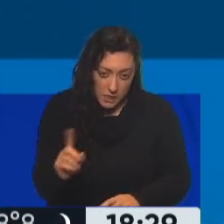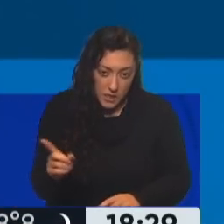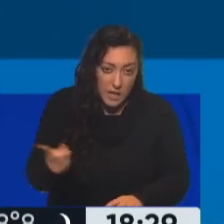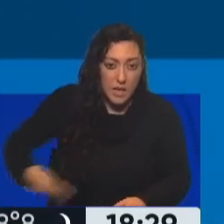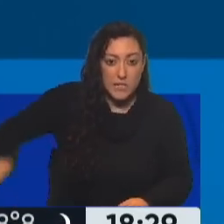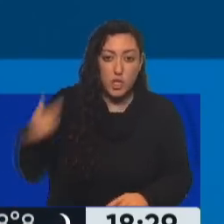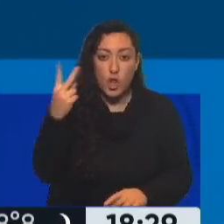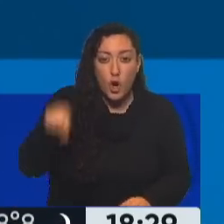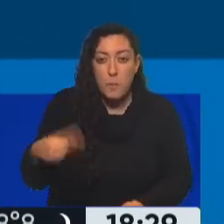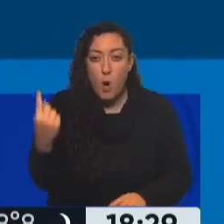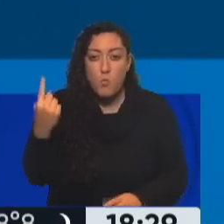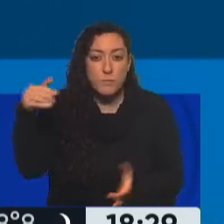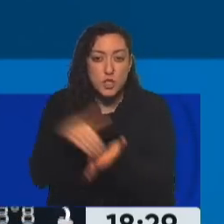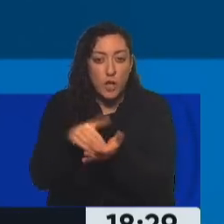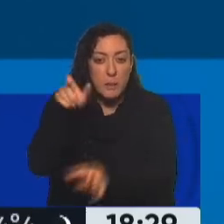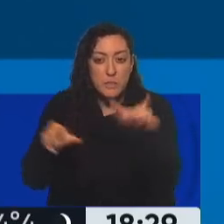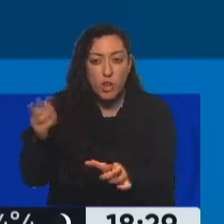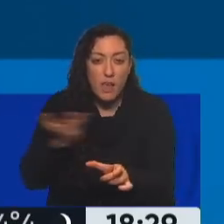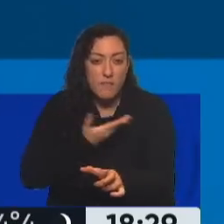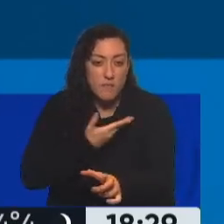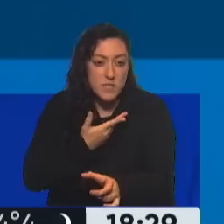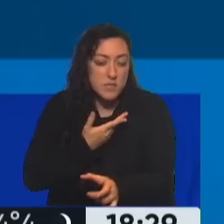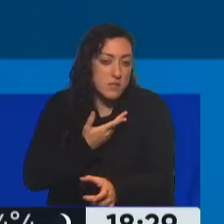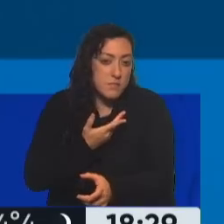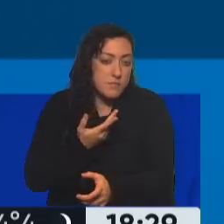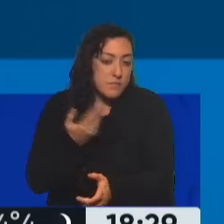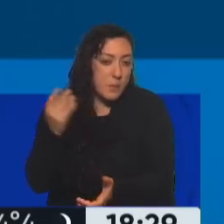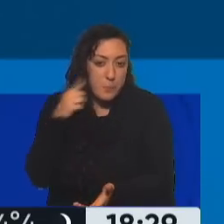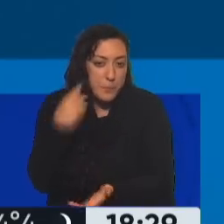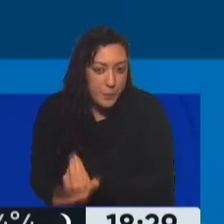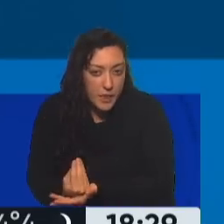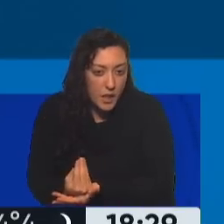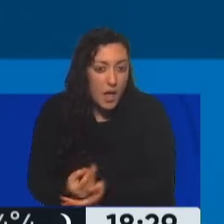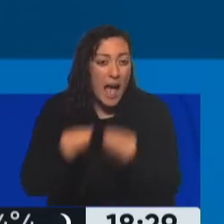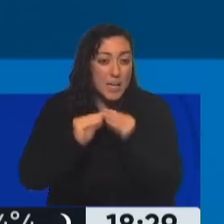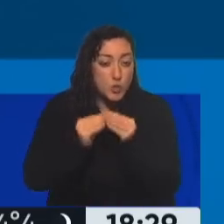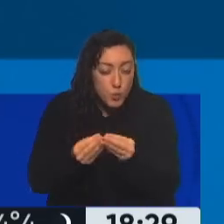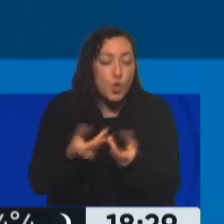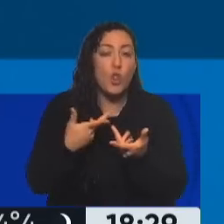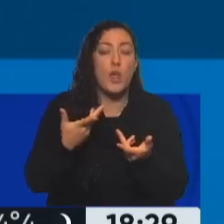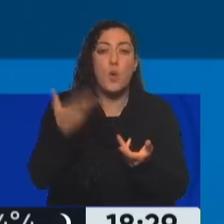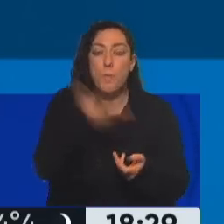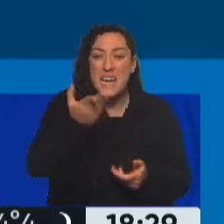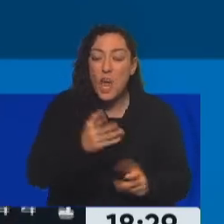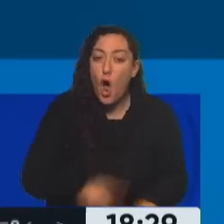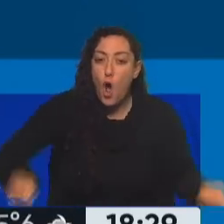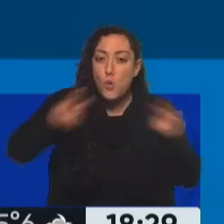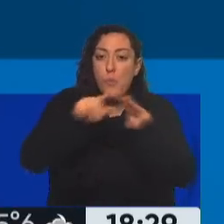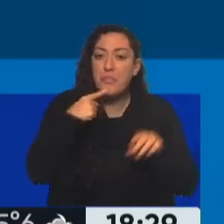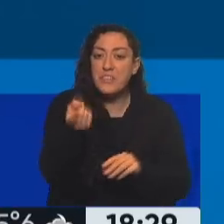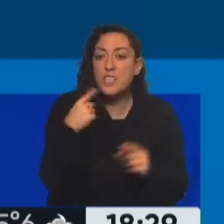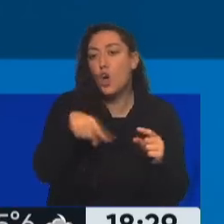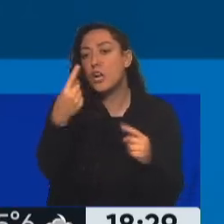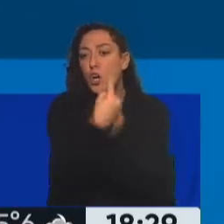of Gaza's 2.1 million people. OCHA tells us that other supplies such as fresh